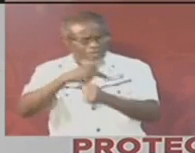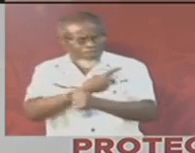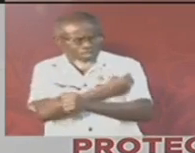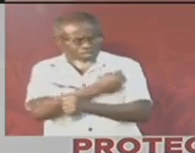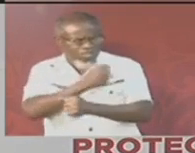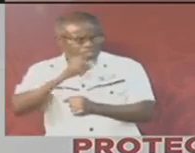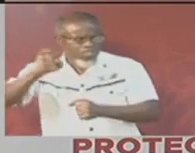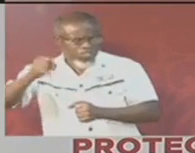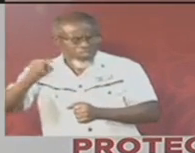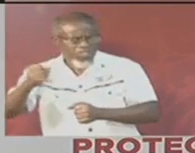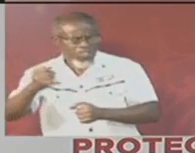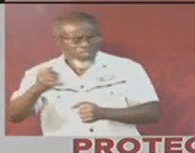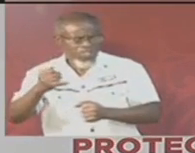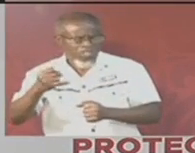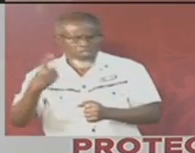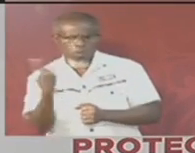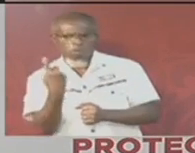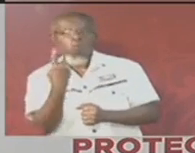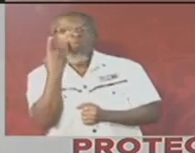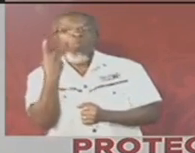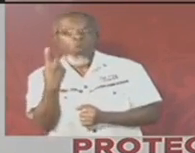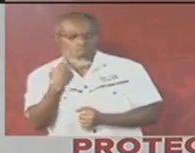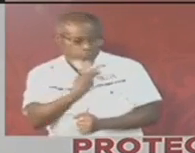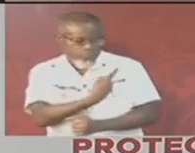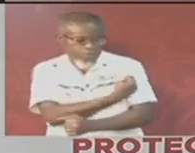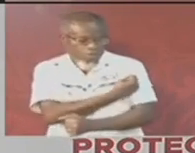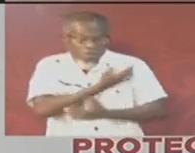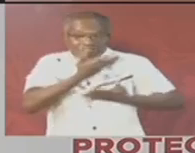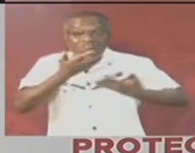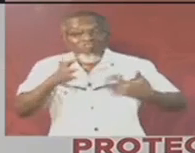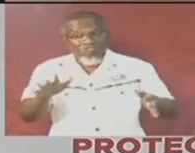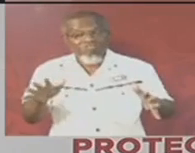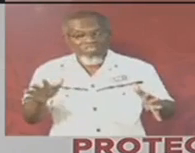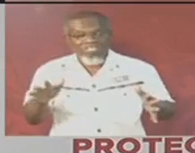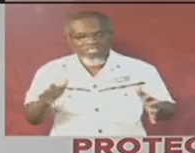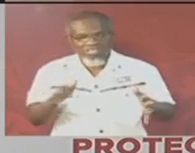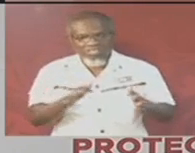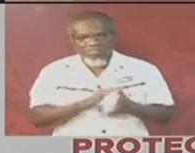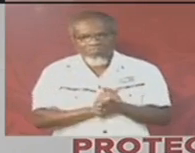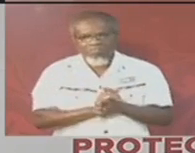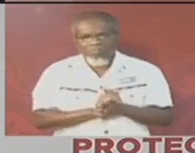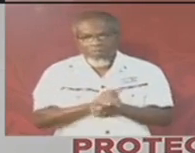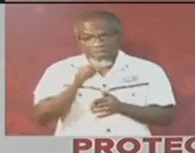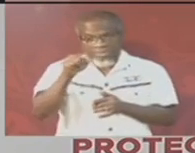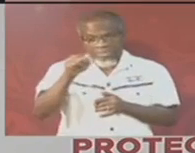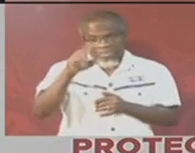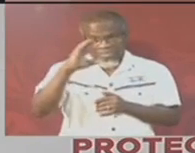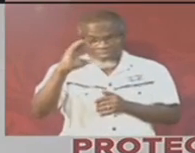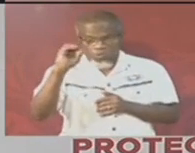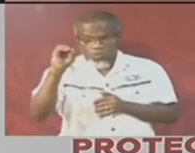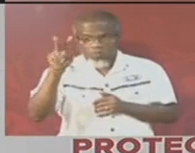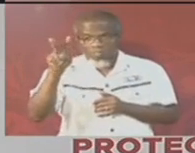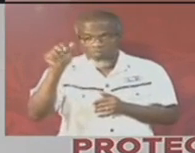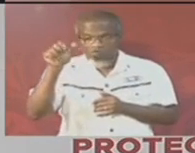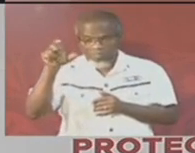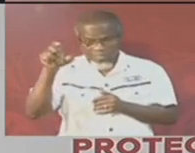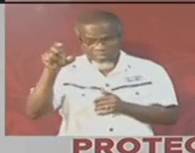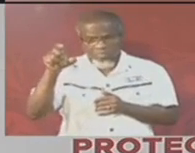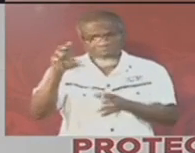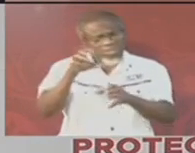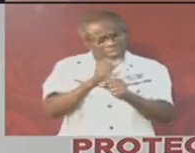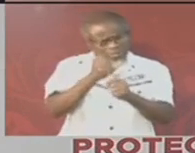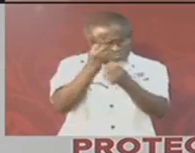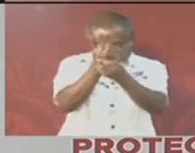we keep our fingers crossed. The COVAX facility, we have received information in the past